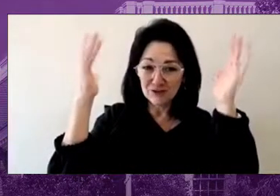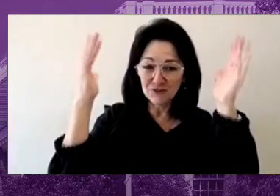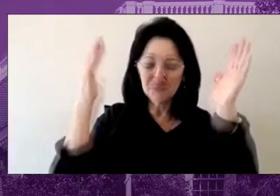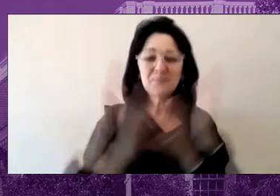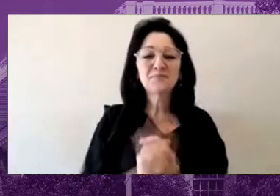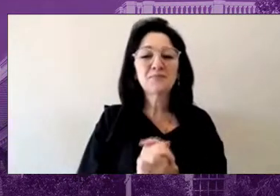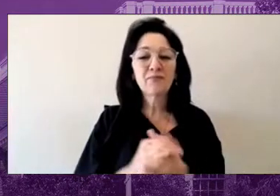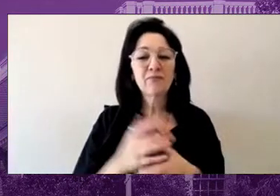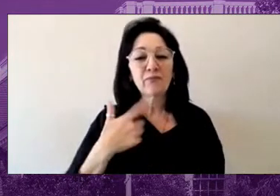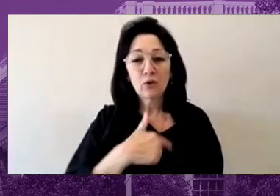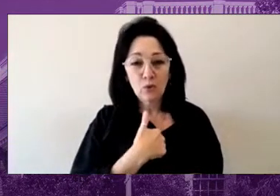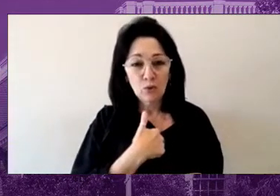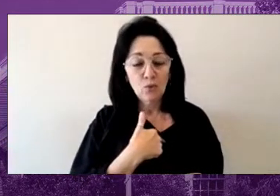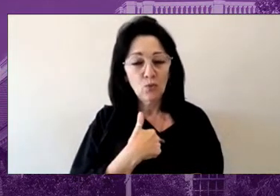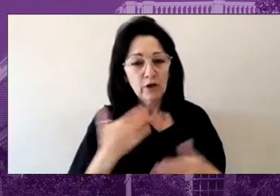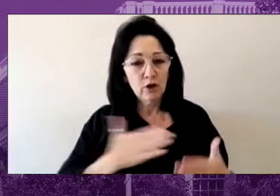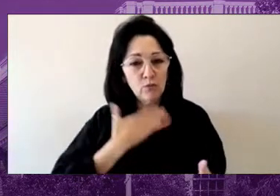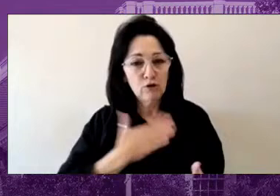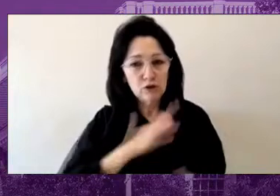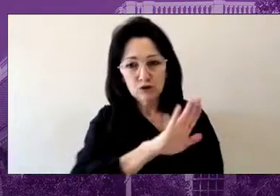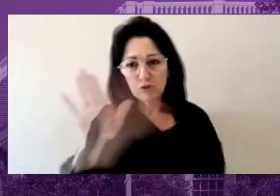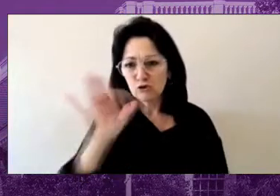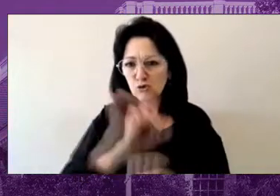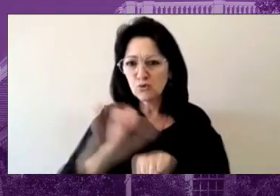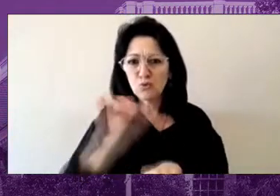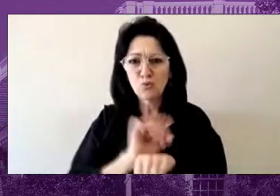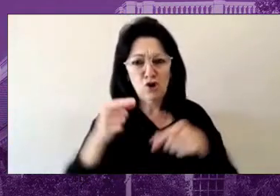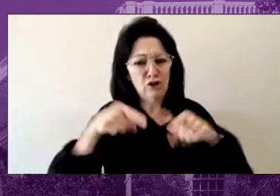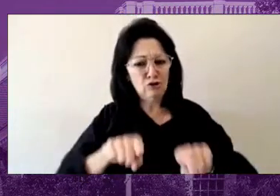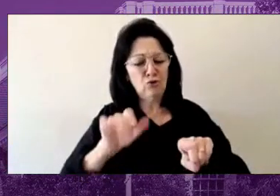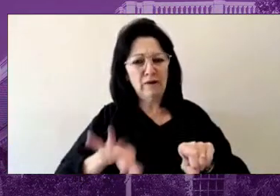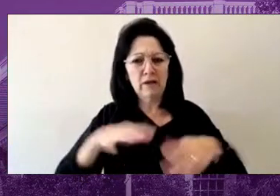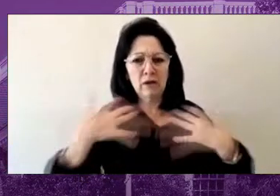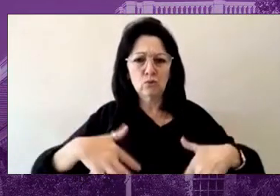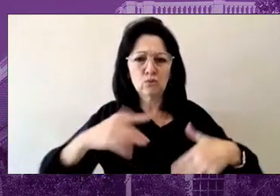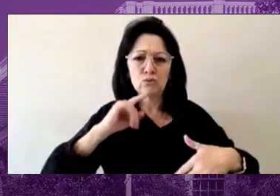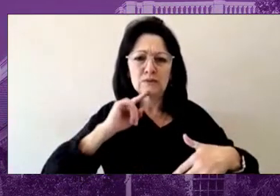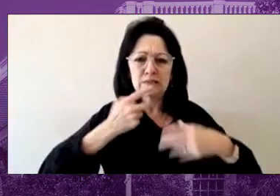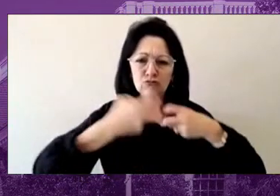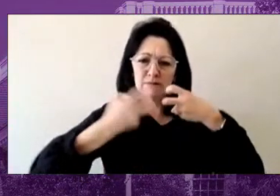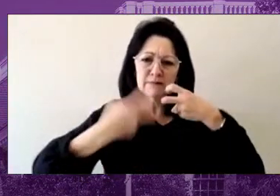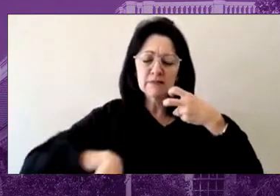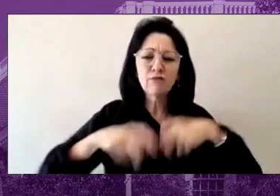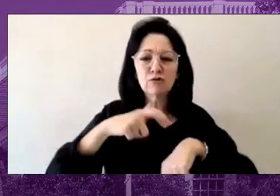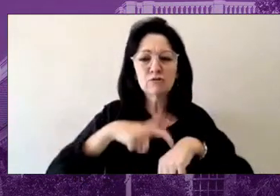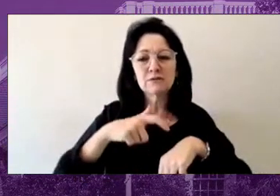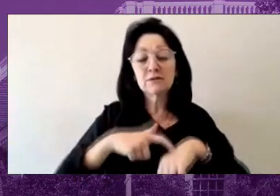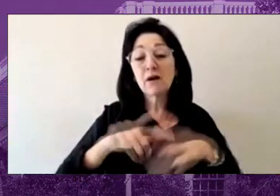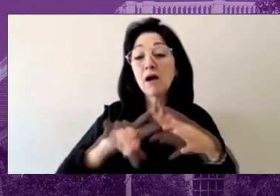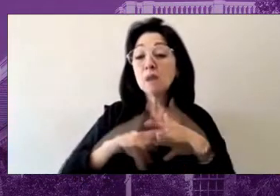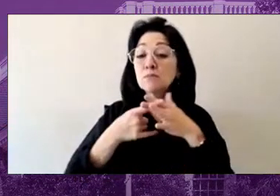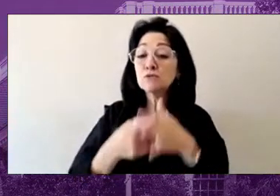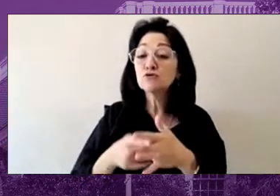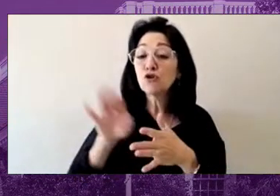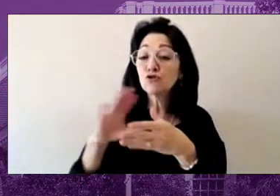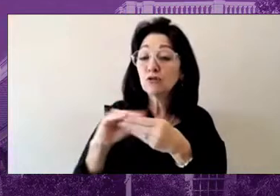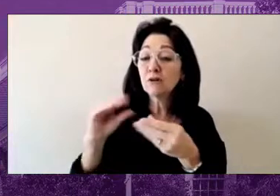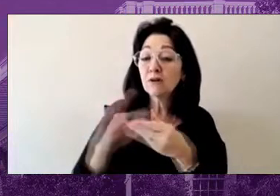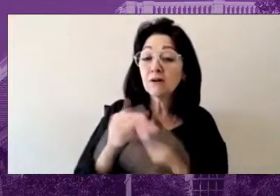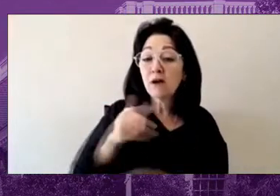work under very difficult times, starting with the Chief Judge. Thank you, Governor.